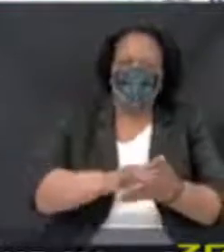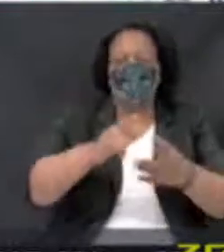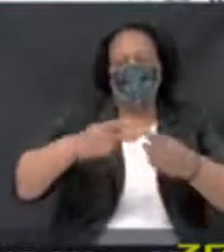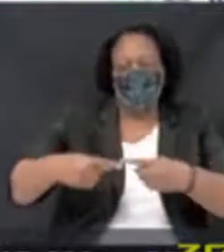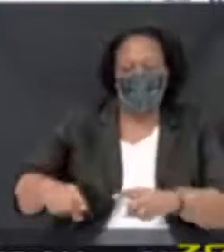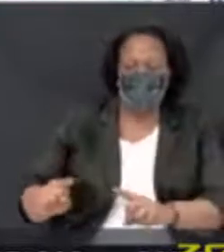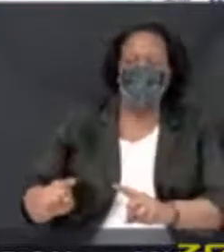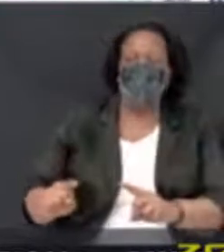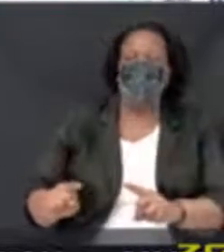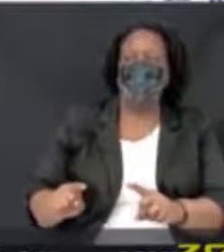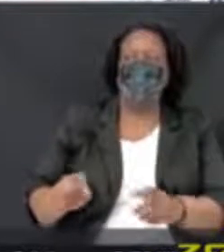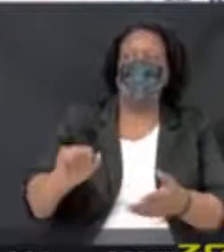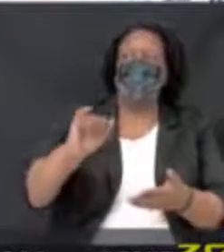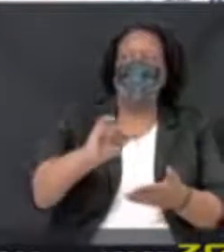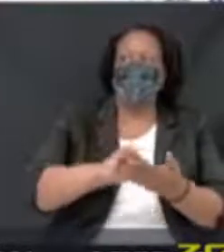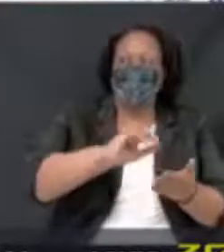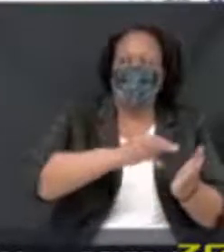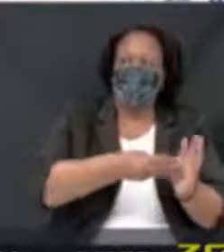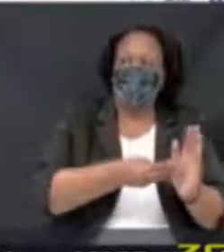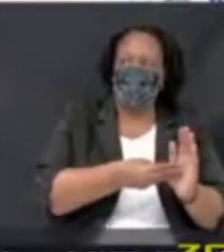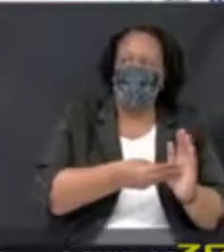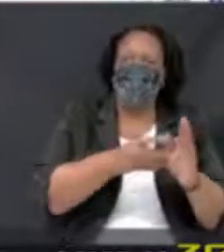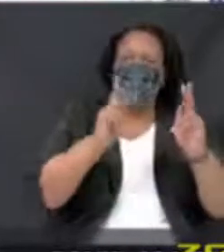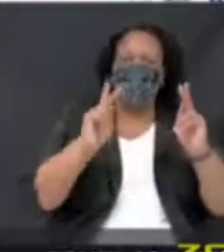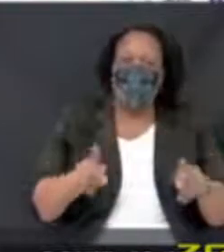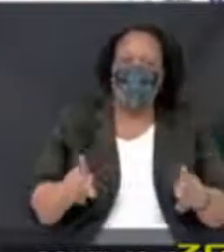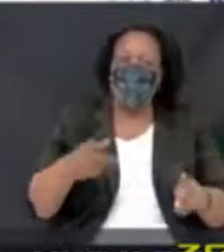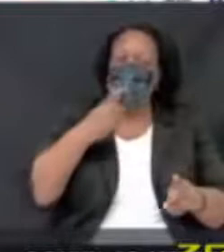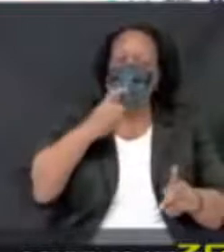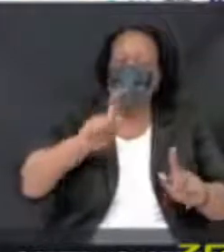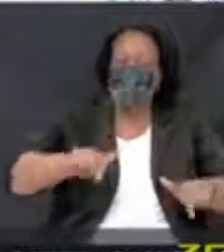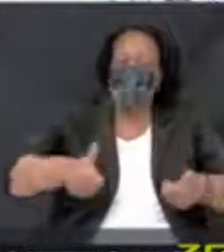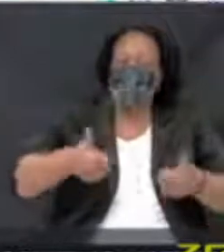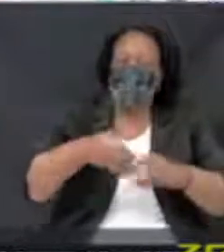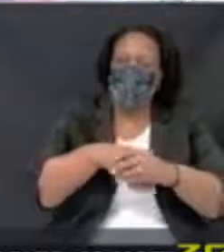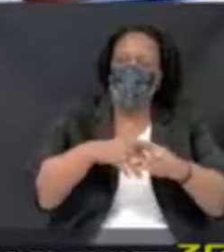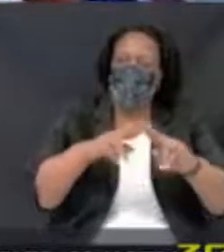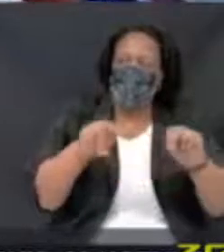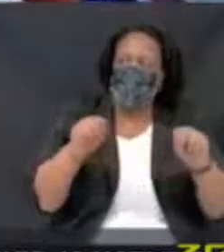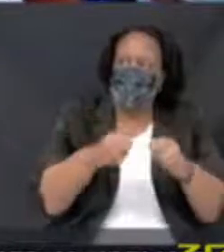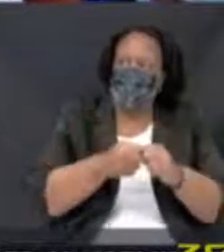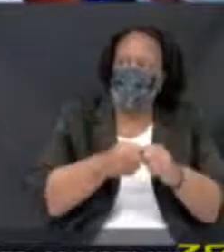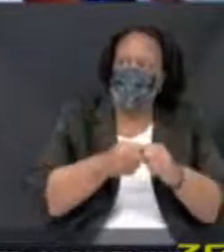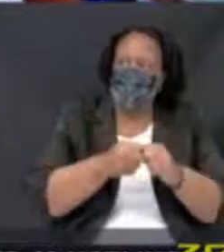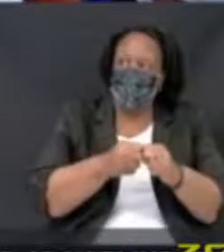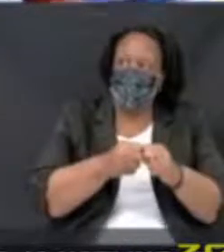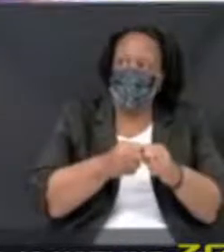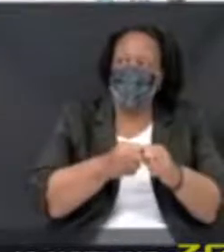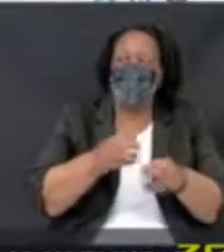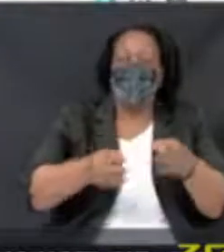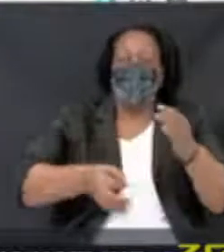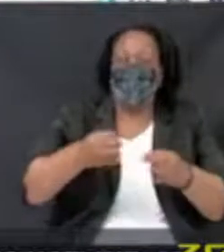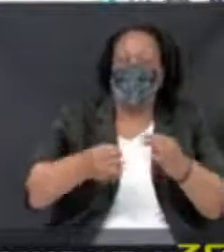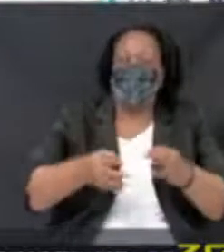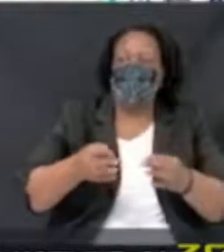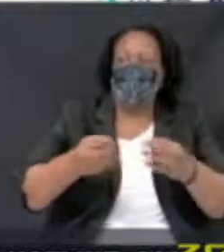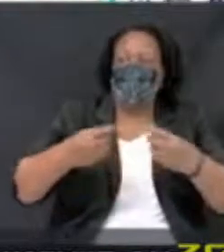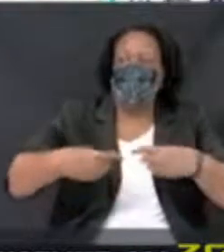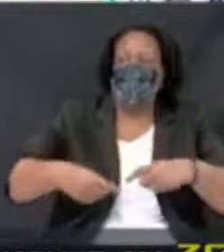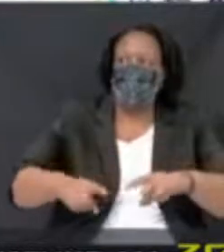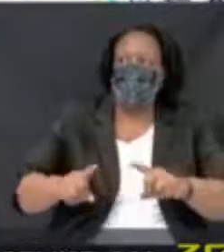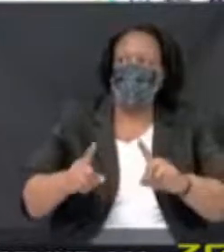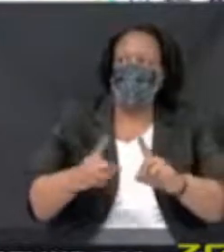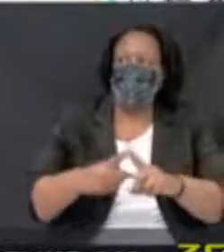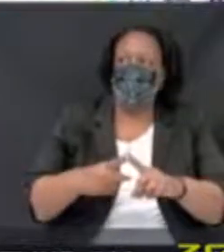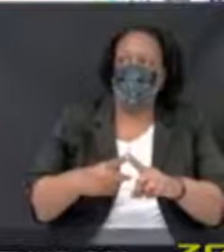therefore means that persons who reside in Nevis and have to travel to Nevis via public transportation on